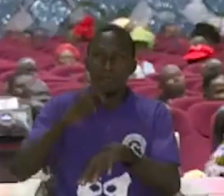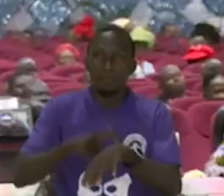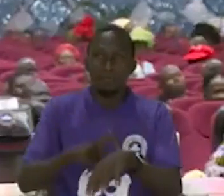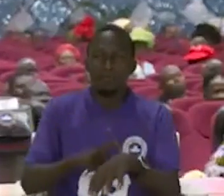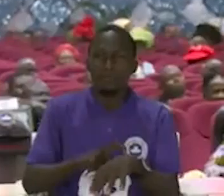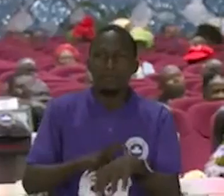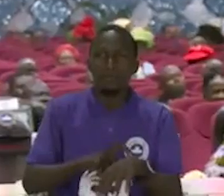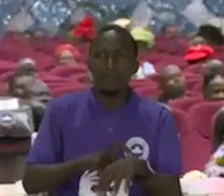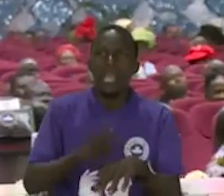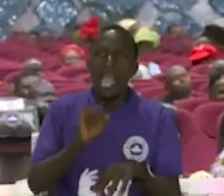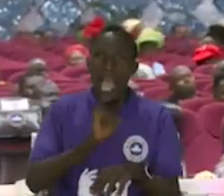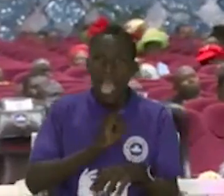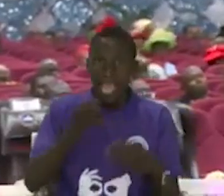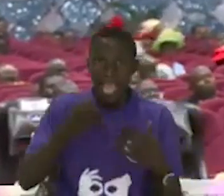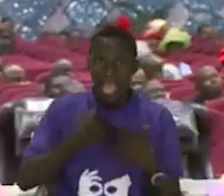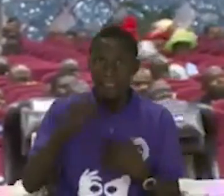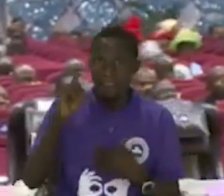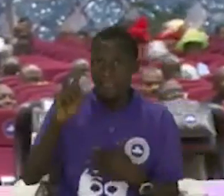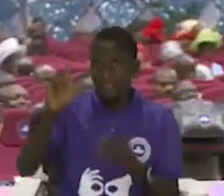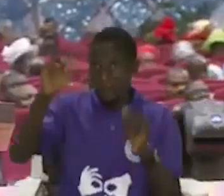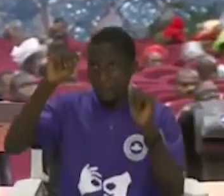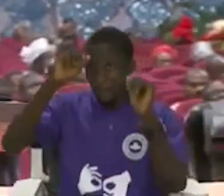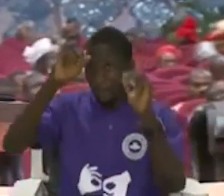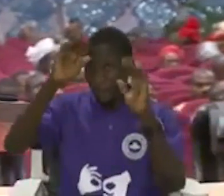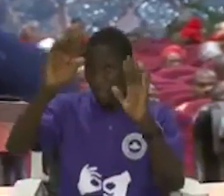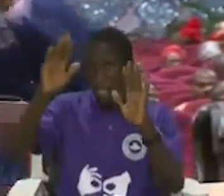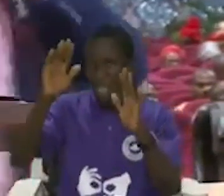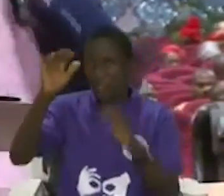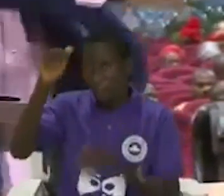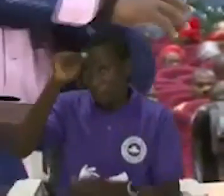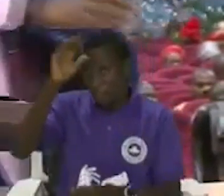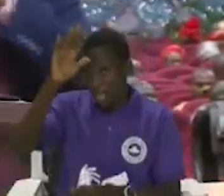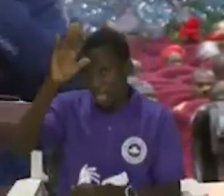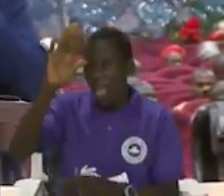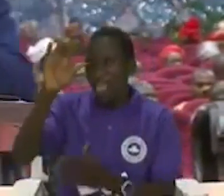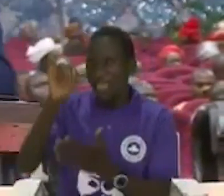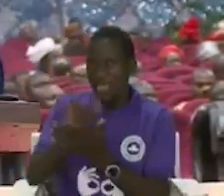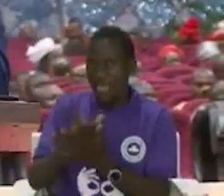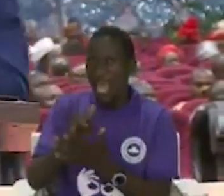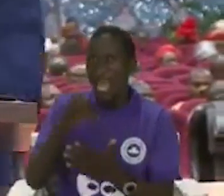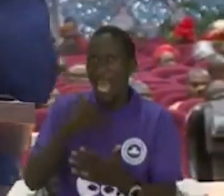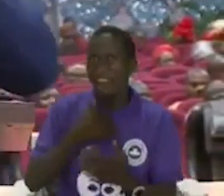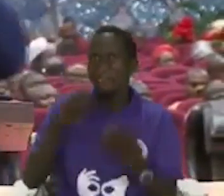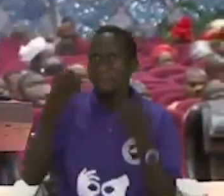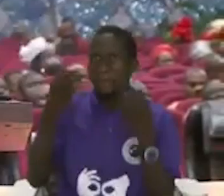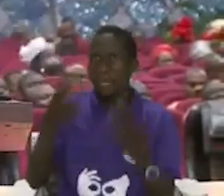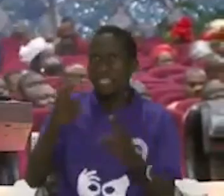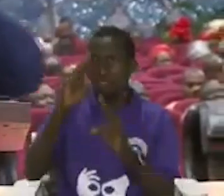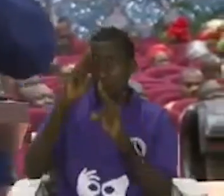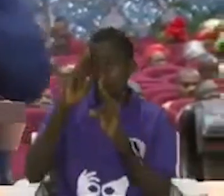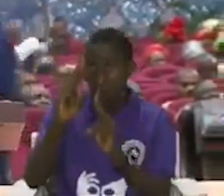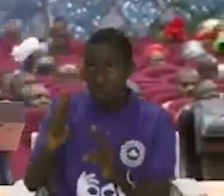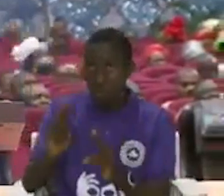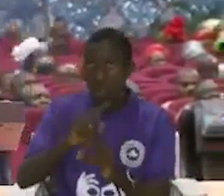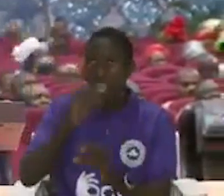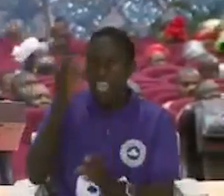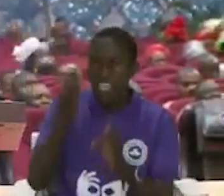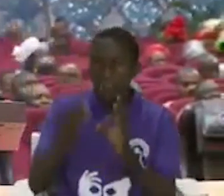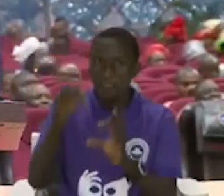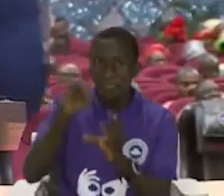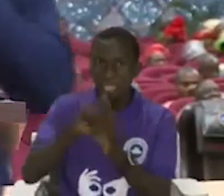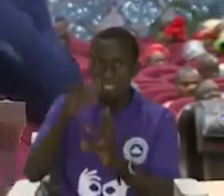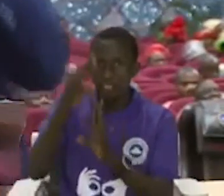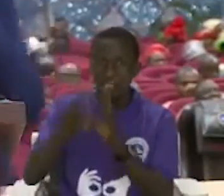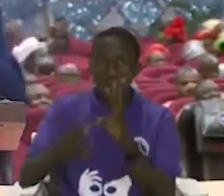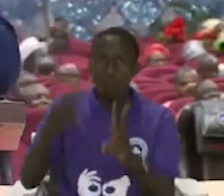I have a father who has bagged many, many doctoral honors. If he was still in the war, he would have become